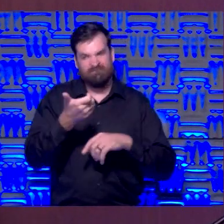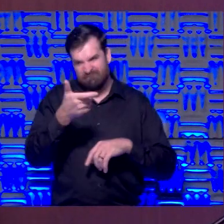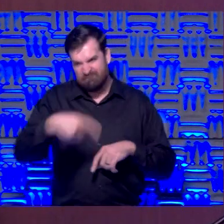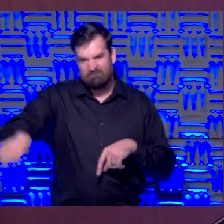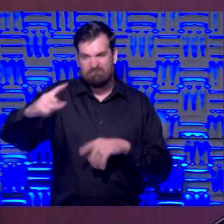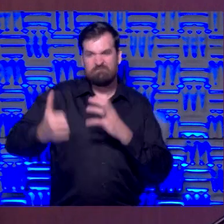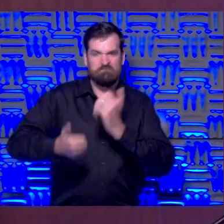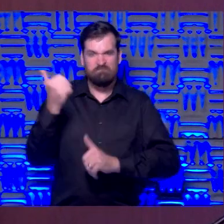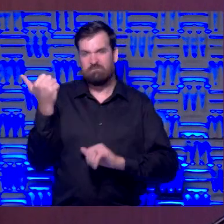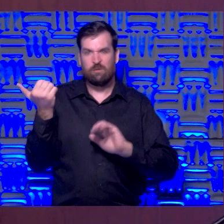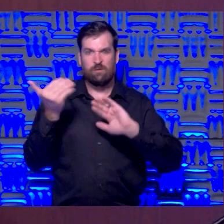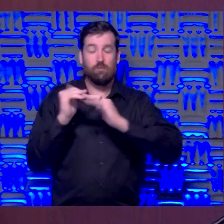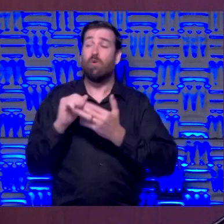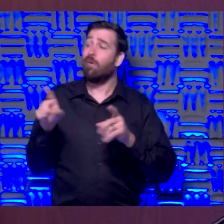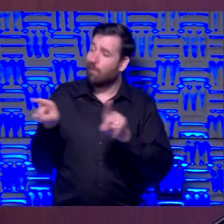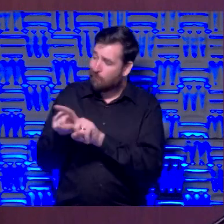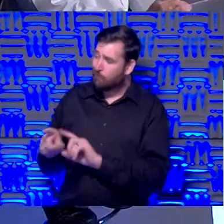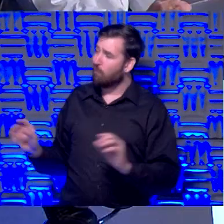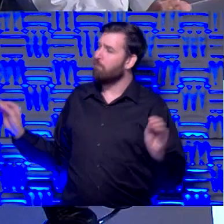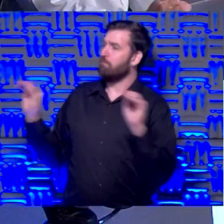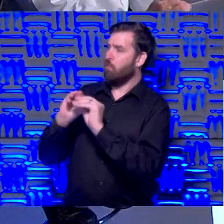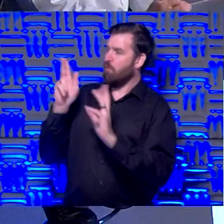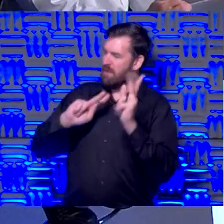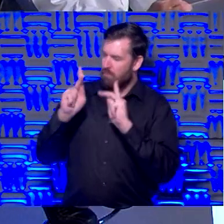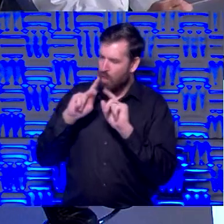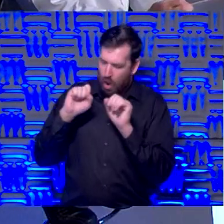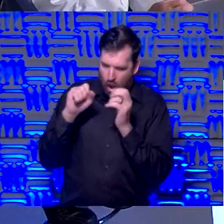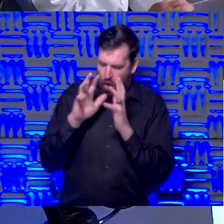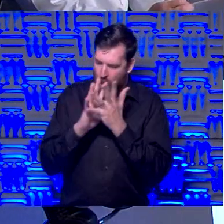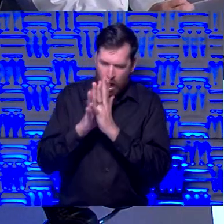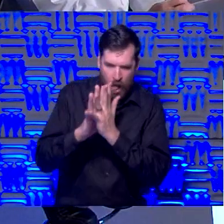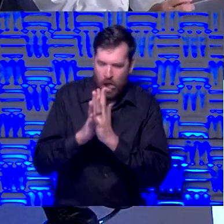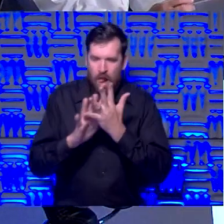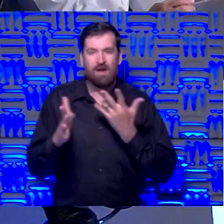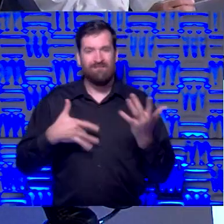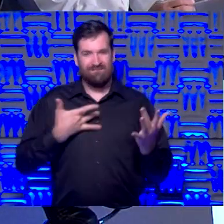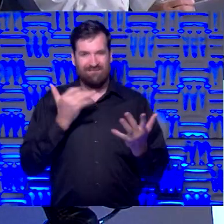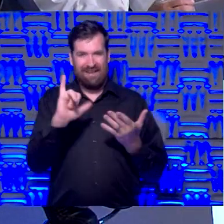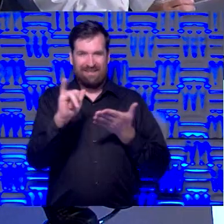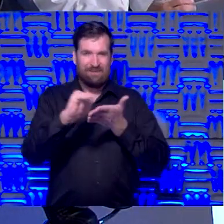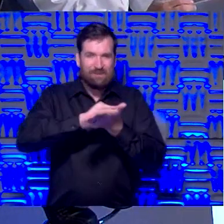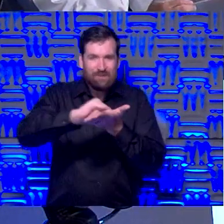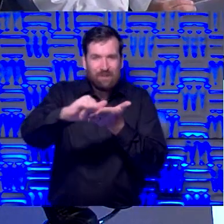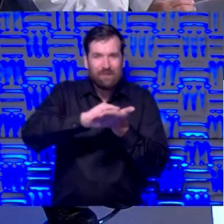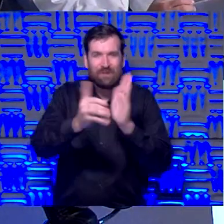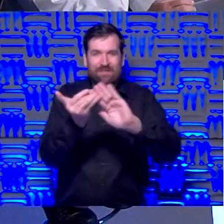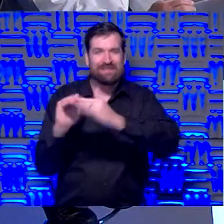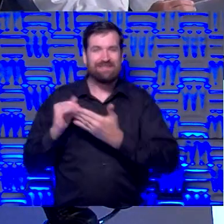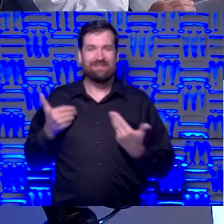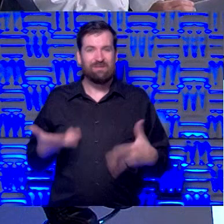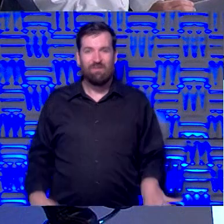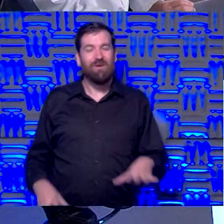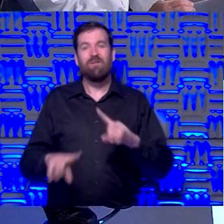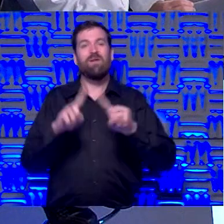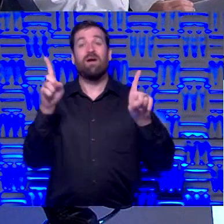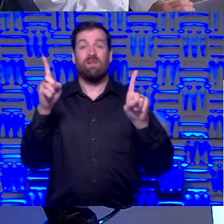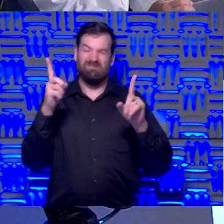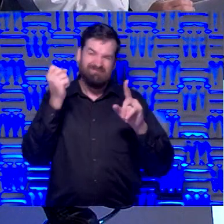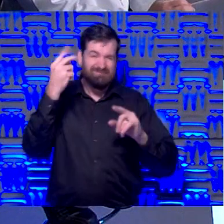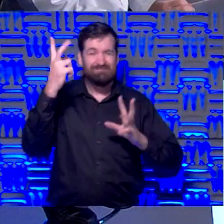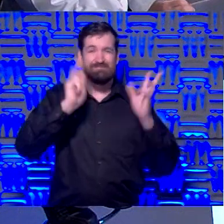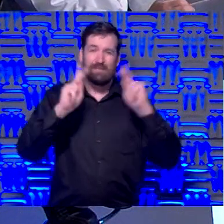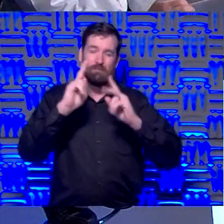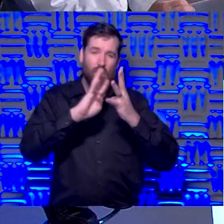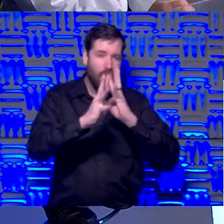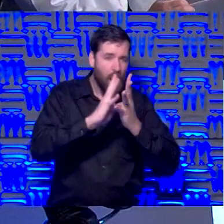And it's a little more dense than a lot of places. It and is. You think about that because it feels a little like New York City. We don't want it to do that, but if people are denser on a college campus, and